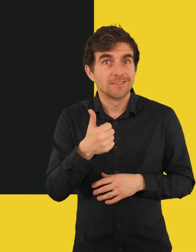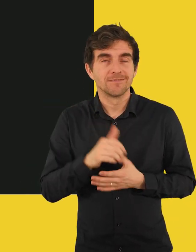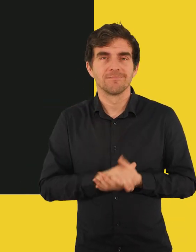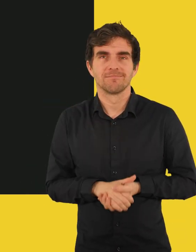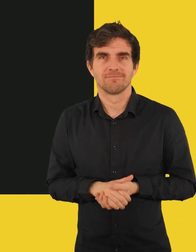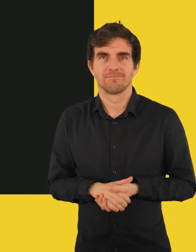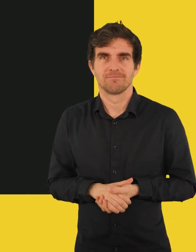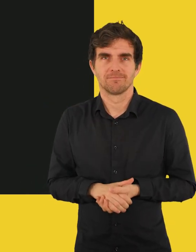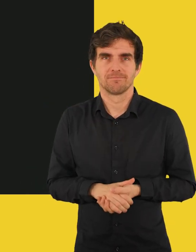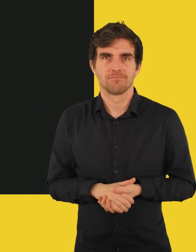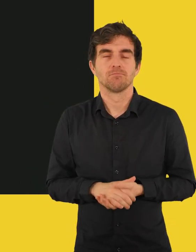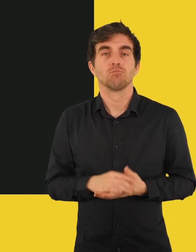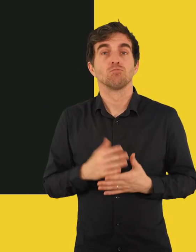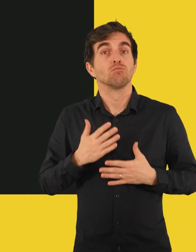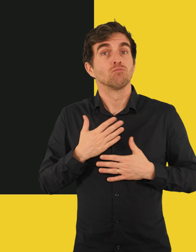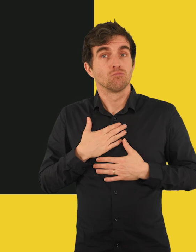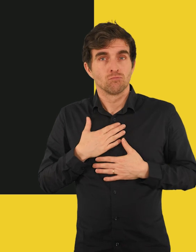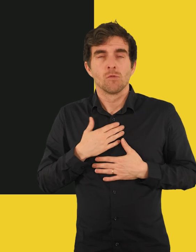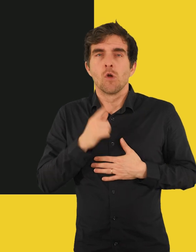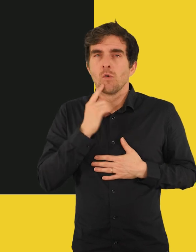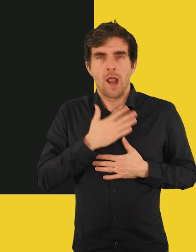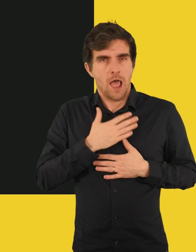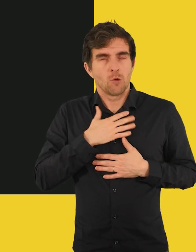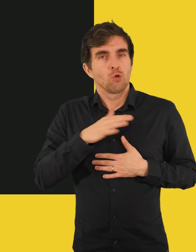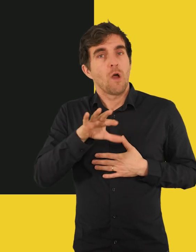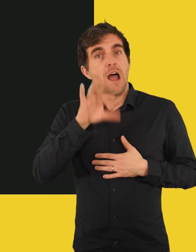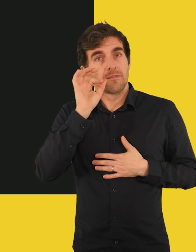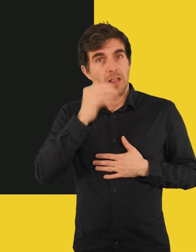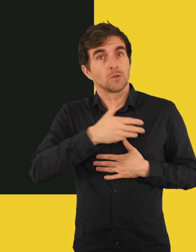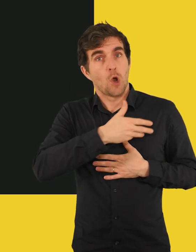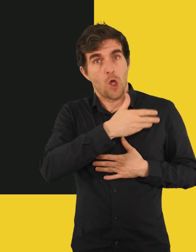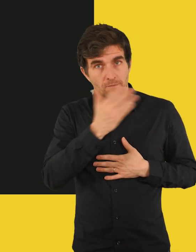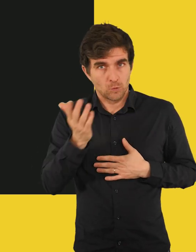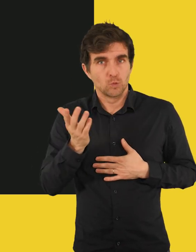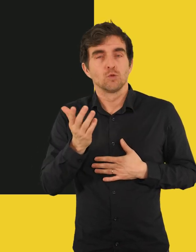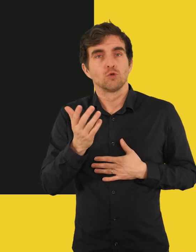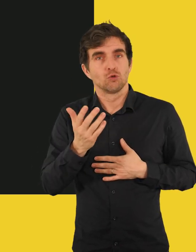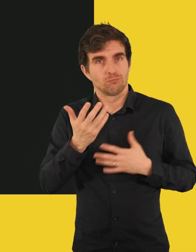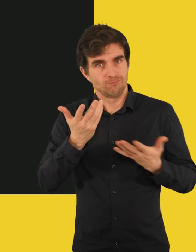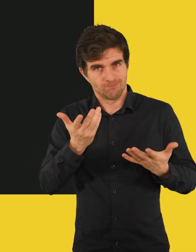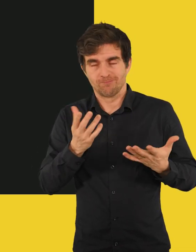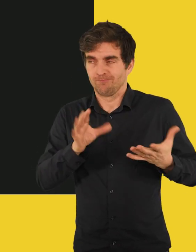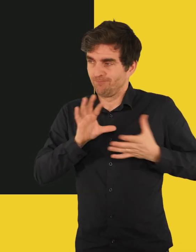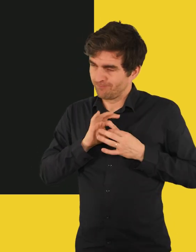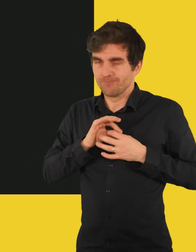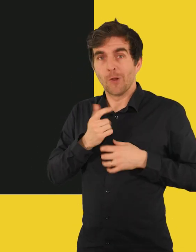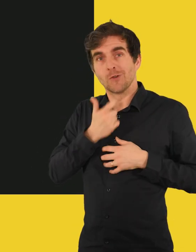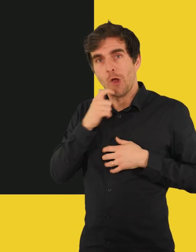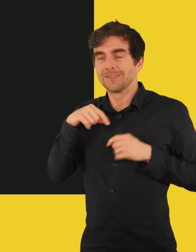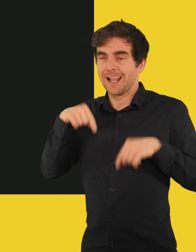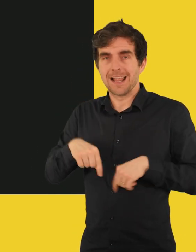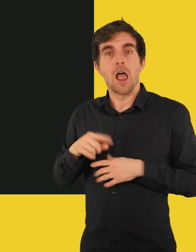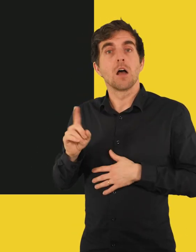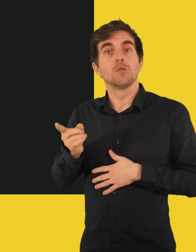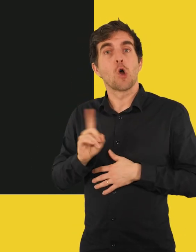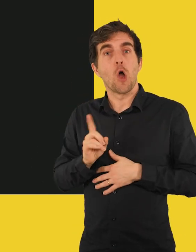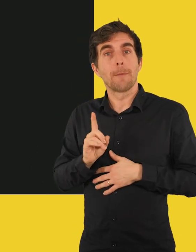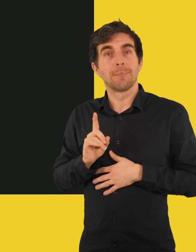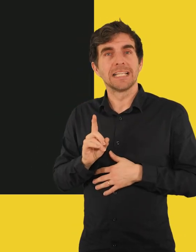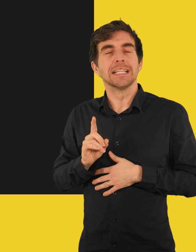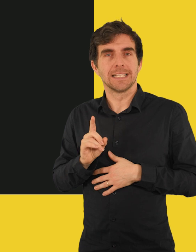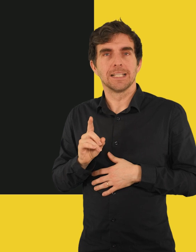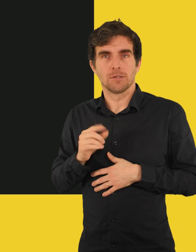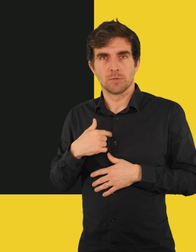Hi everyone. For me, I'd just like to invite all of you for you to step into the donut with us as